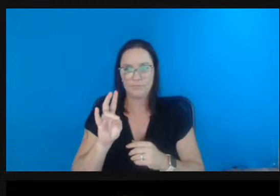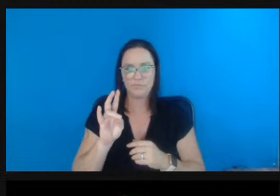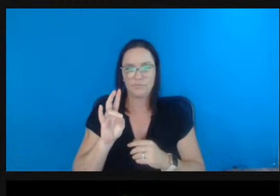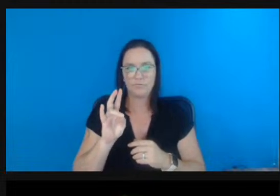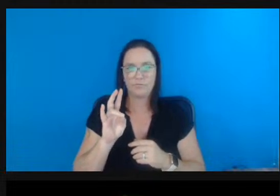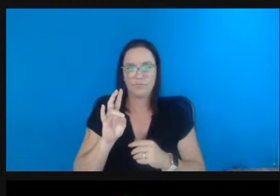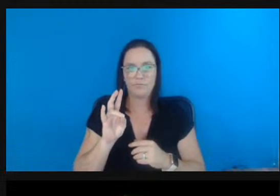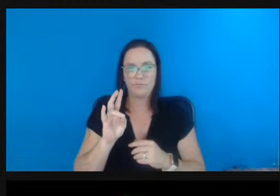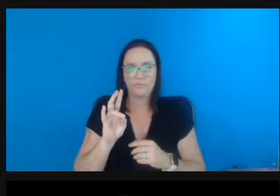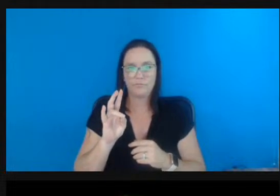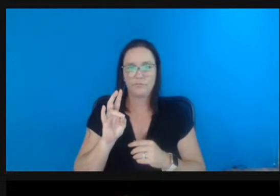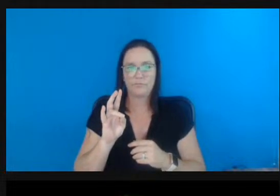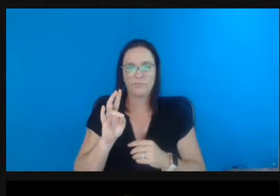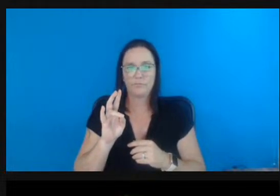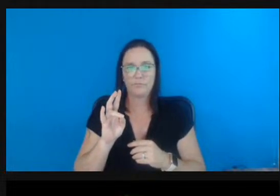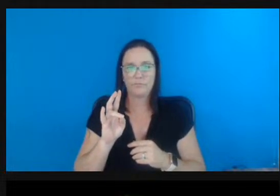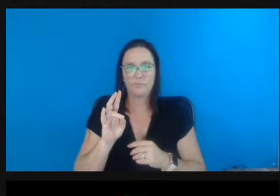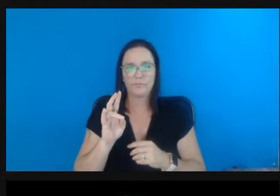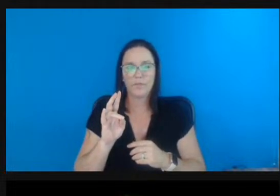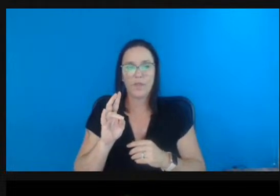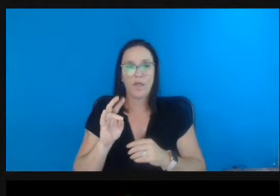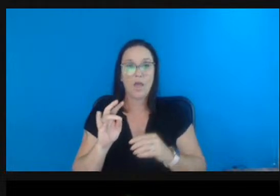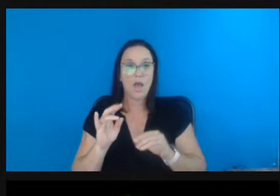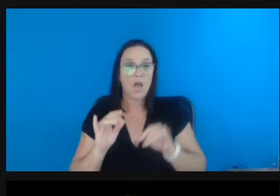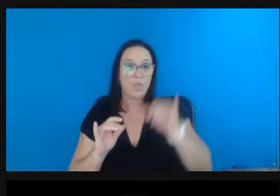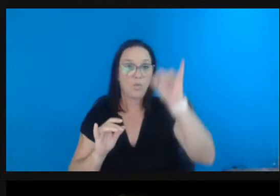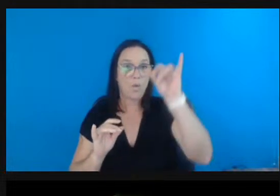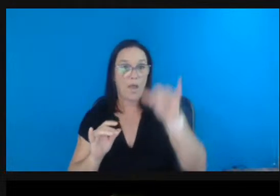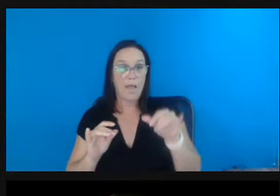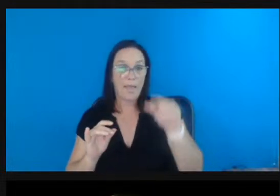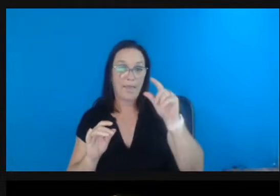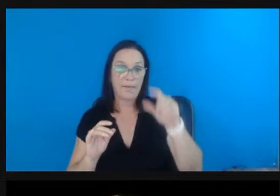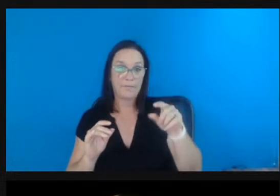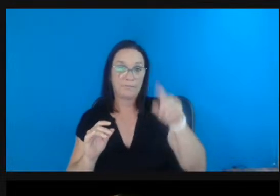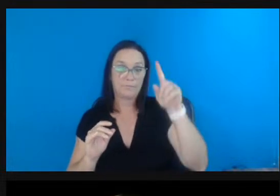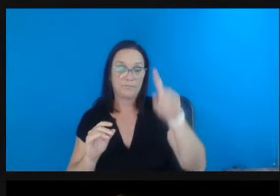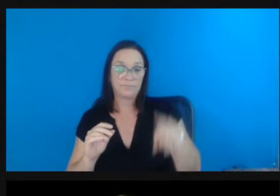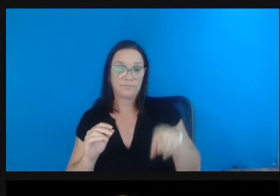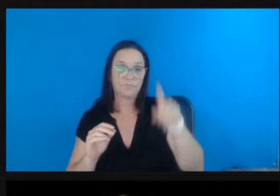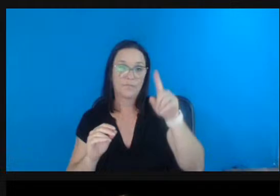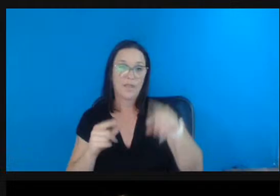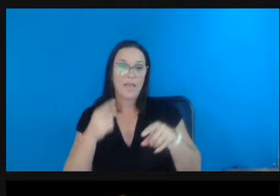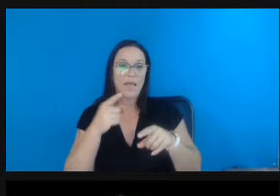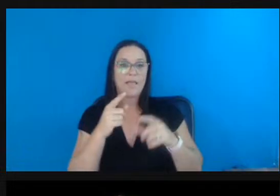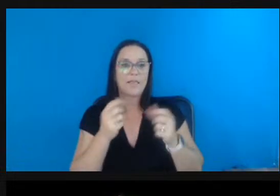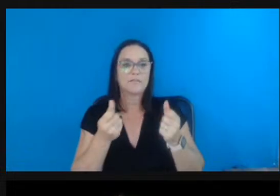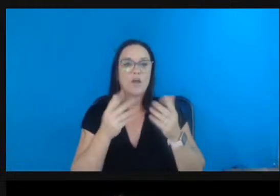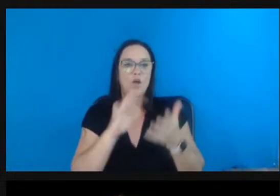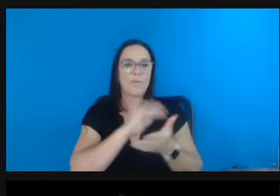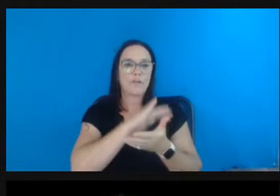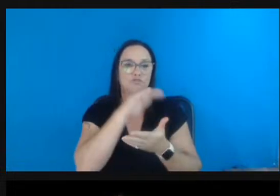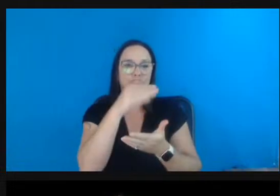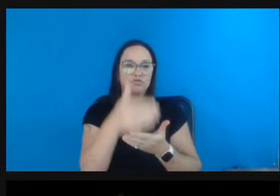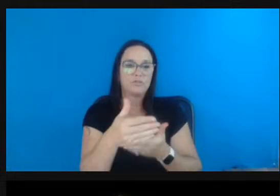the y-axis here, on this left-hand plot, this is the volume, and DRE stands for